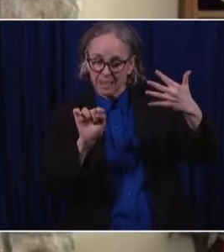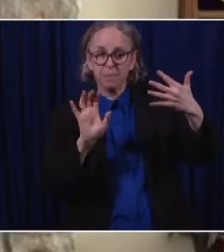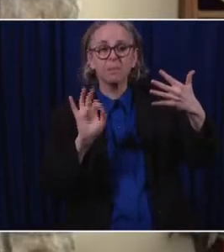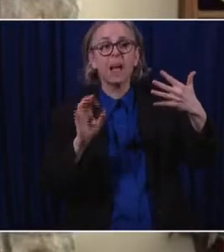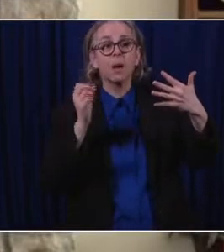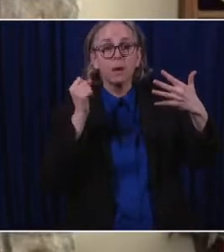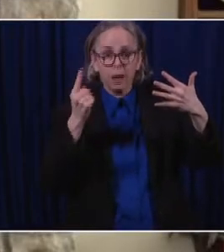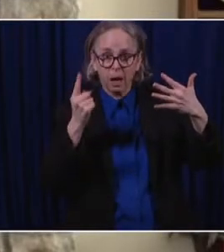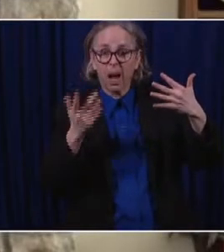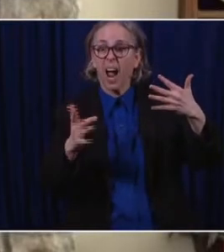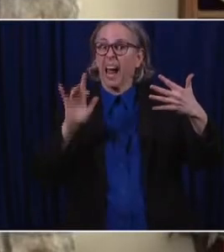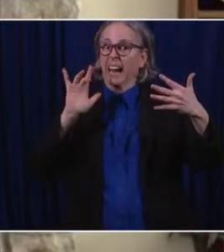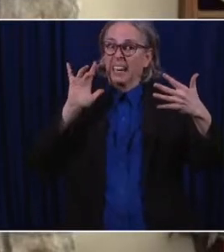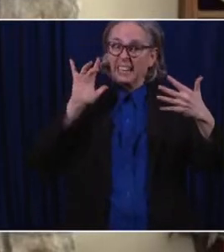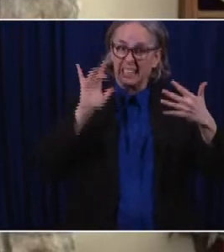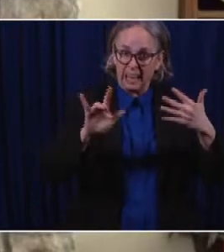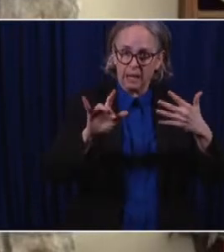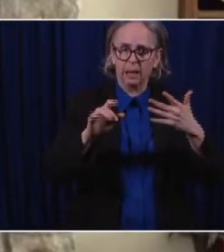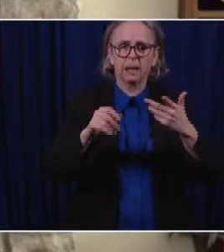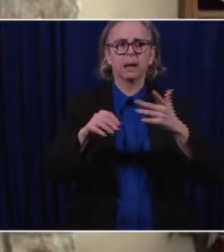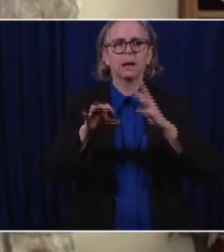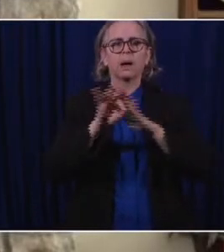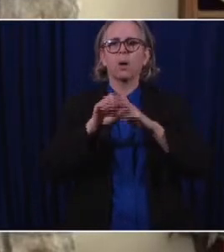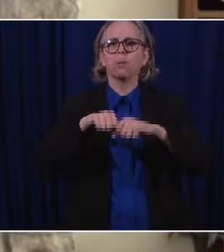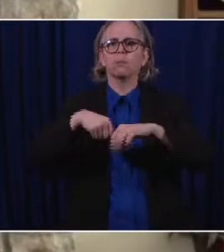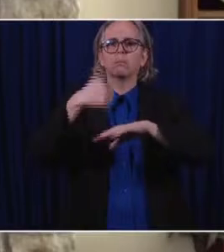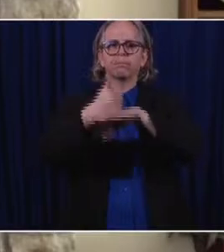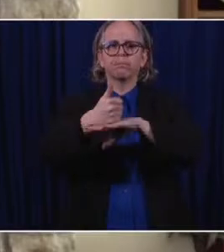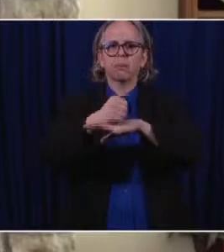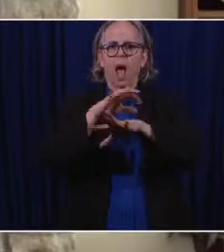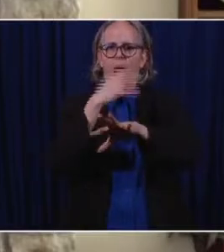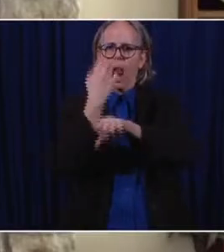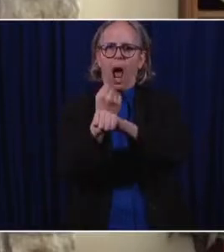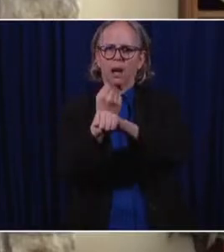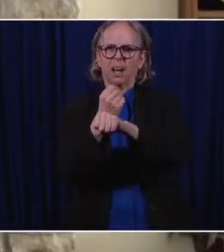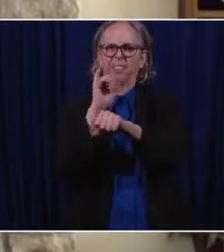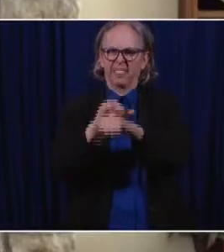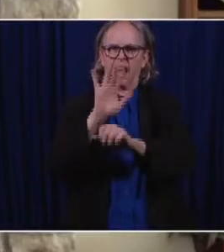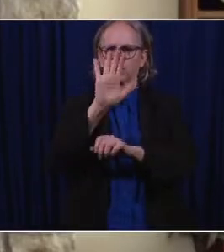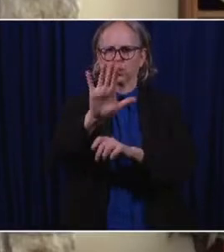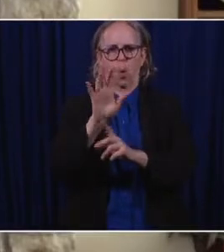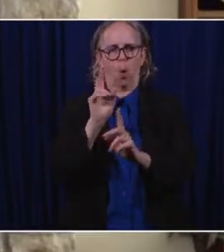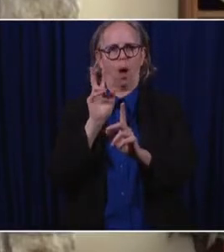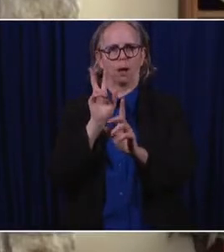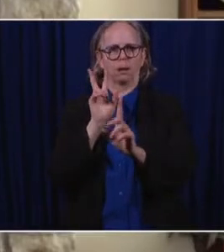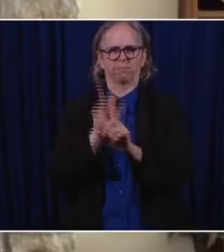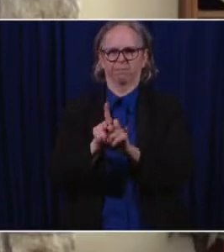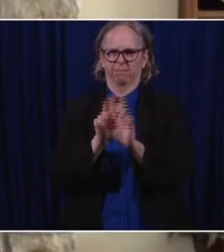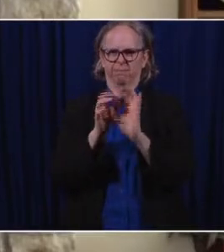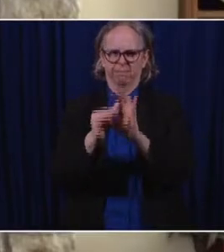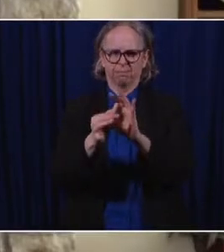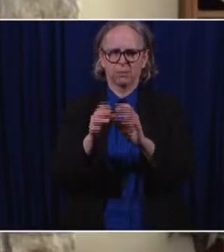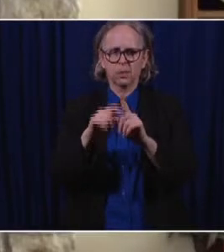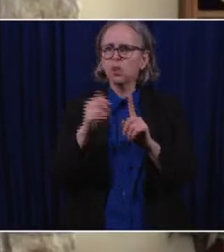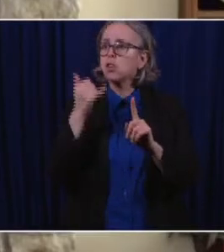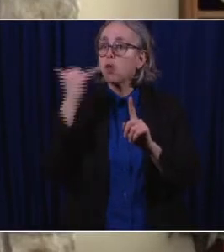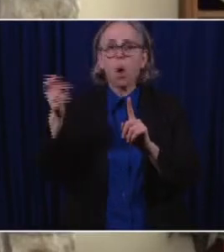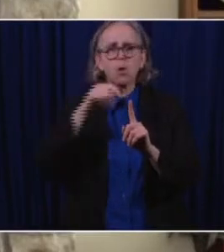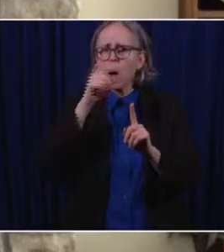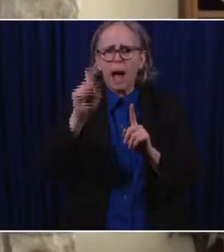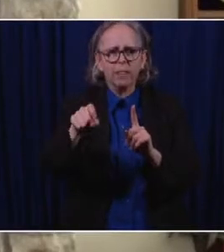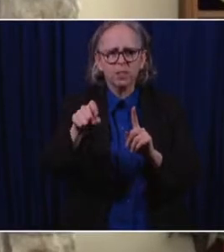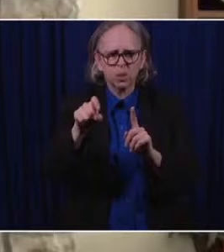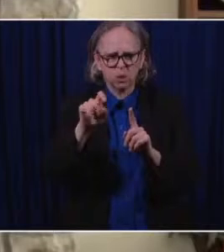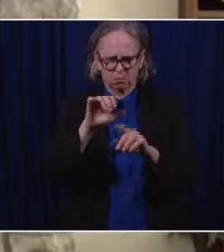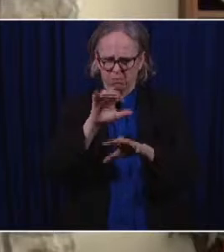directly. The goal is to be able to schedule directly into that site. Now we've been told by the hospitals they